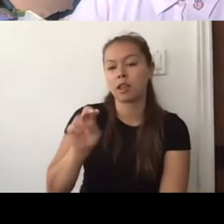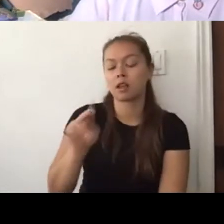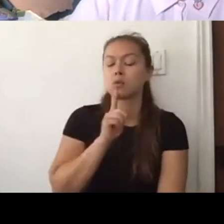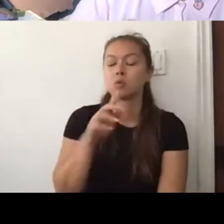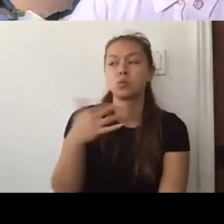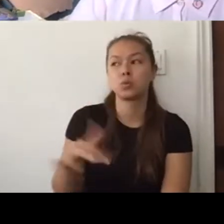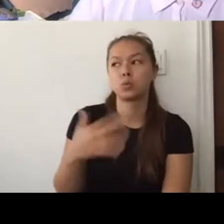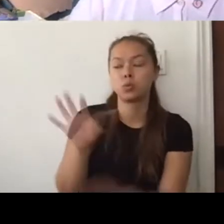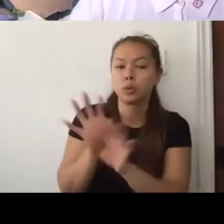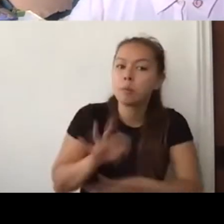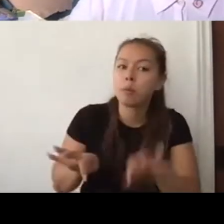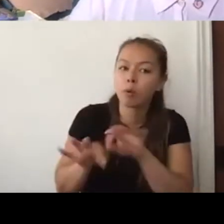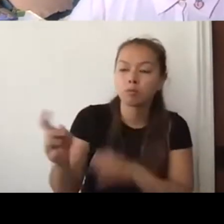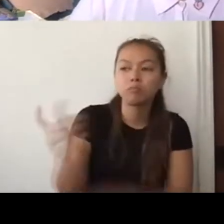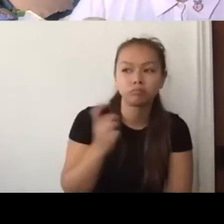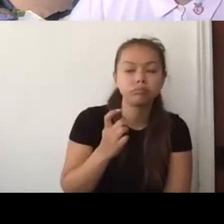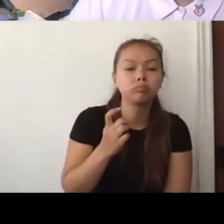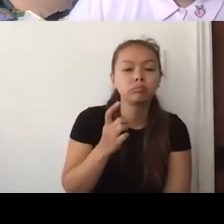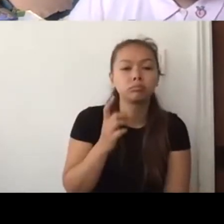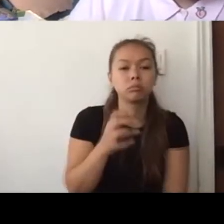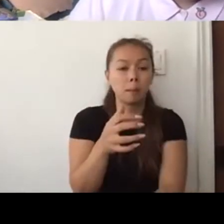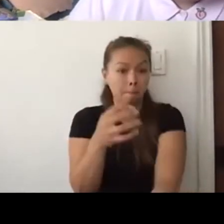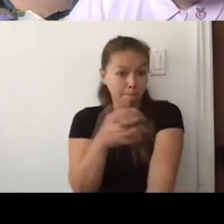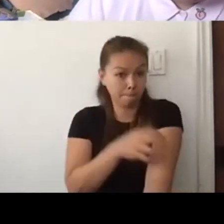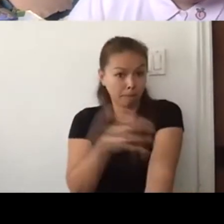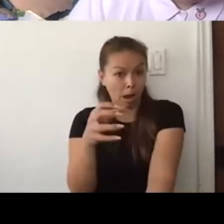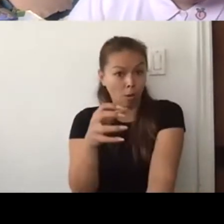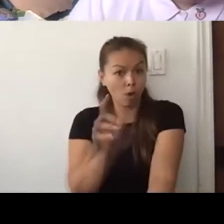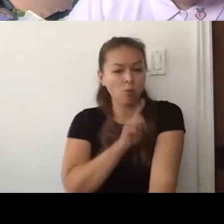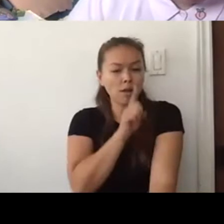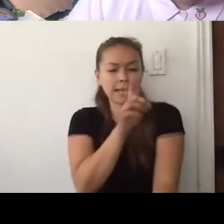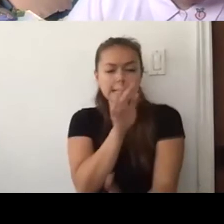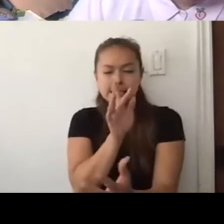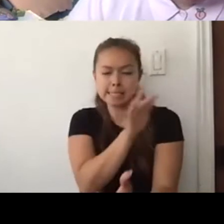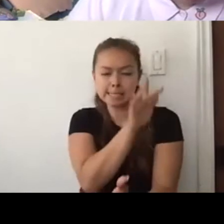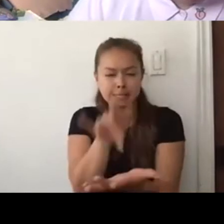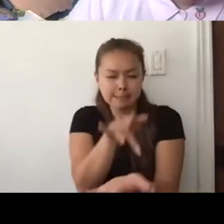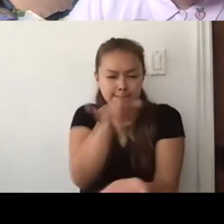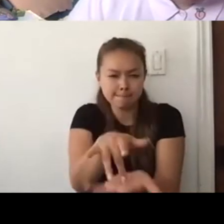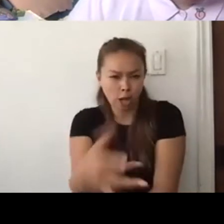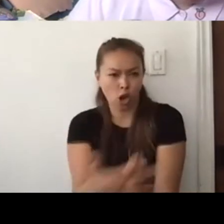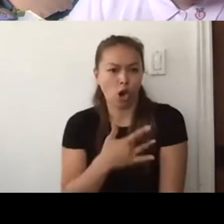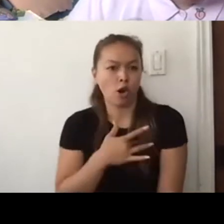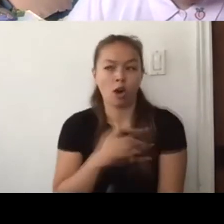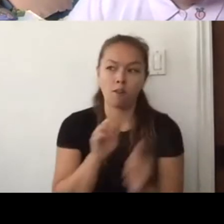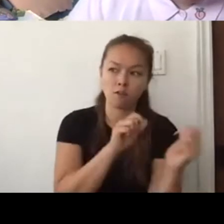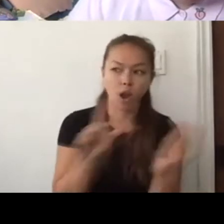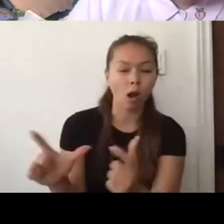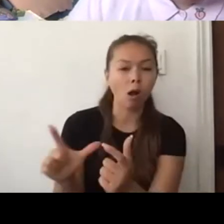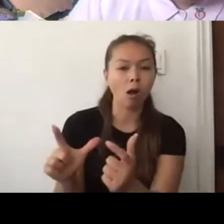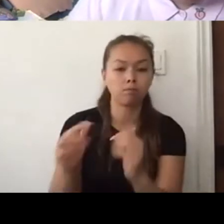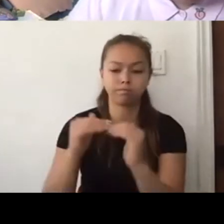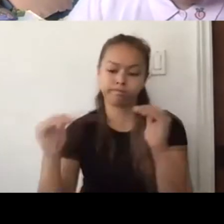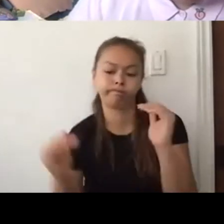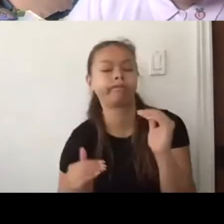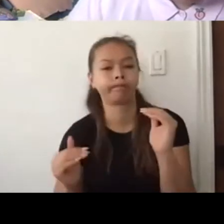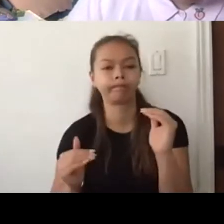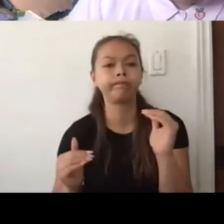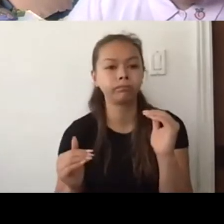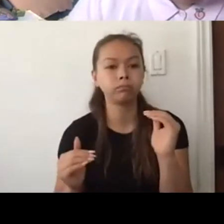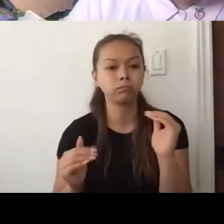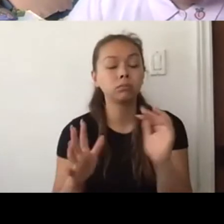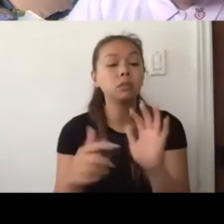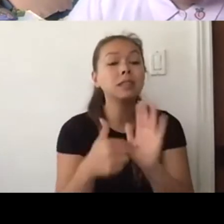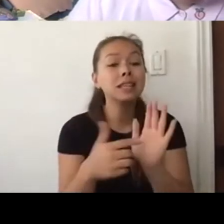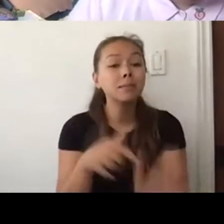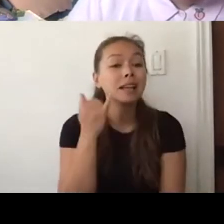all, you know, inequalities. And of course, there's going to be different power dynamics no matter what the situation. So for example, like there's a power dynamic between a parent